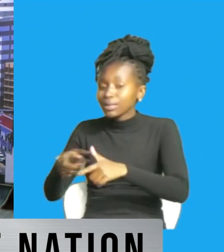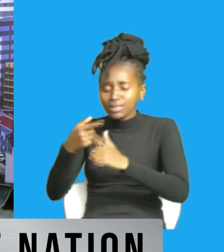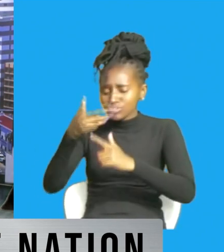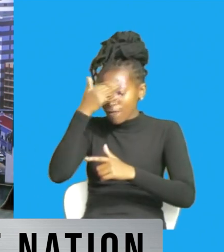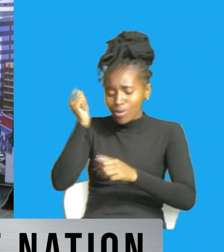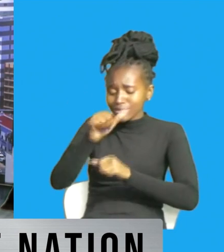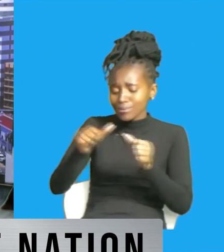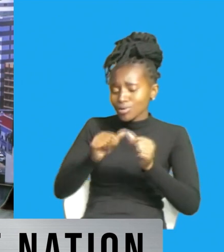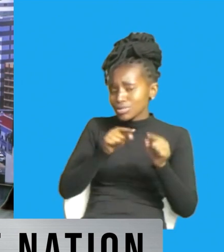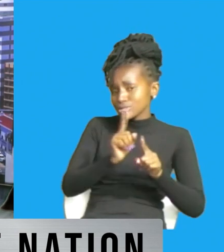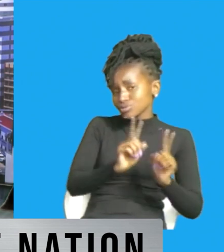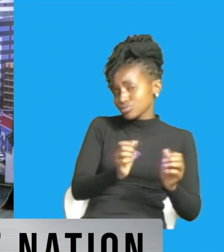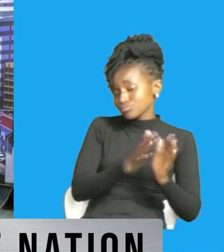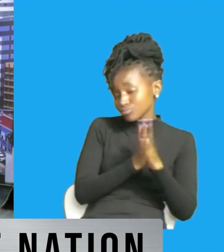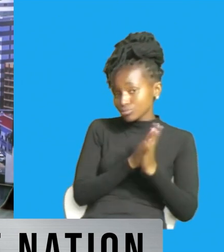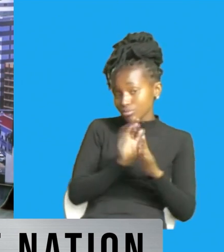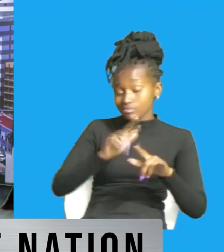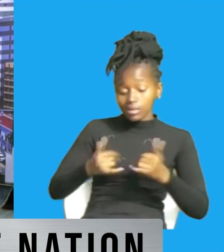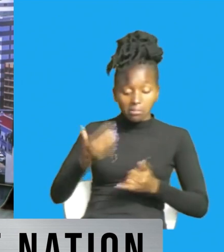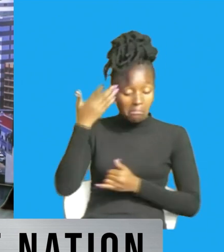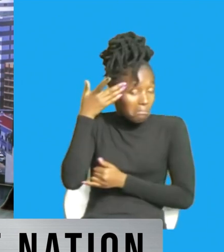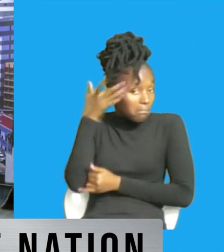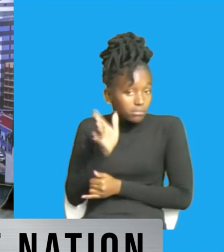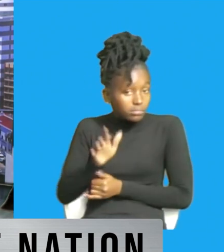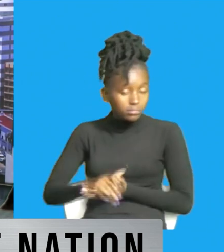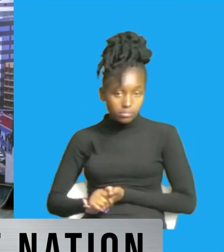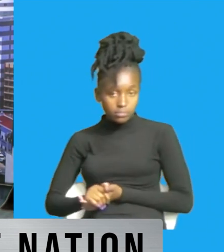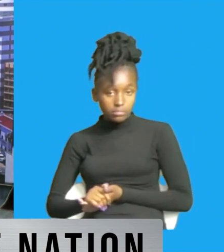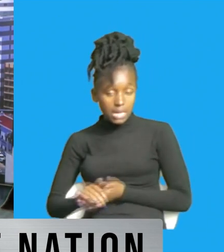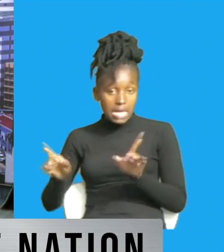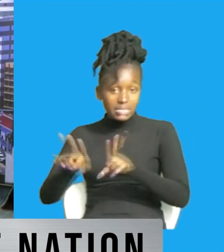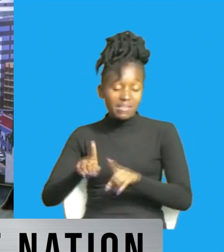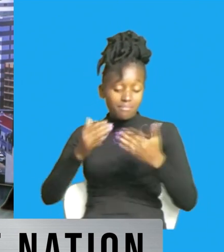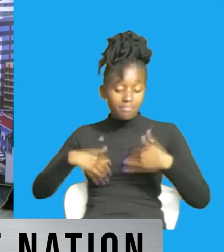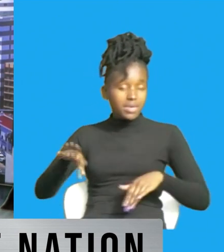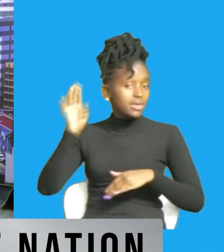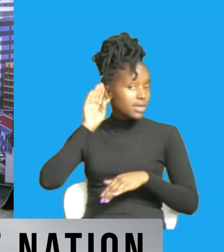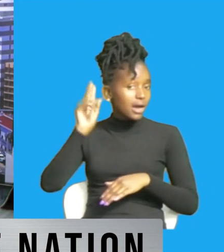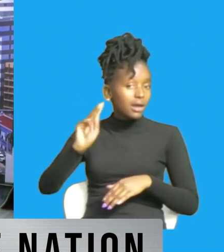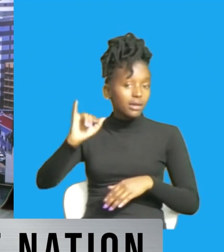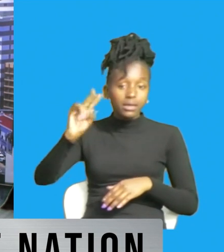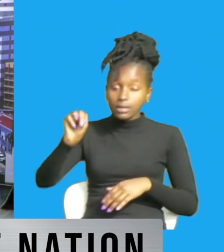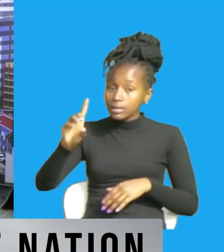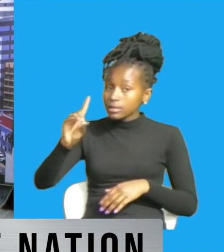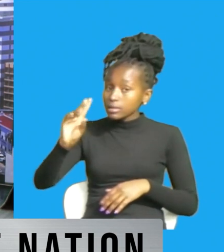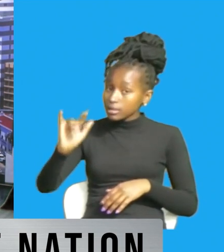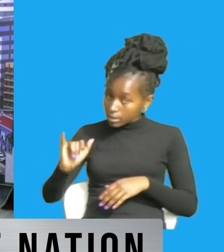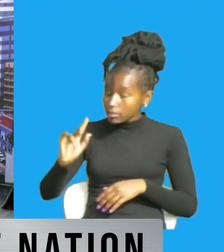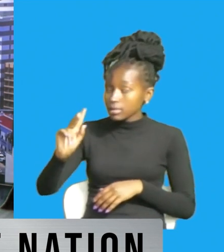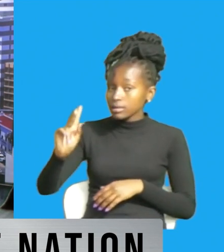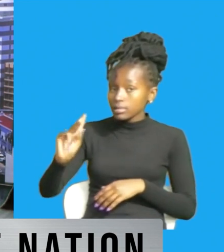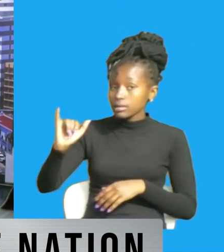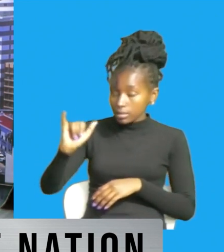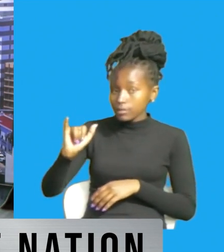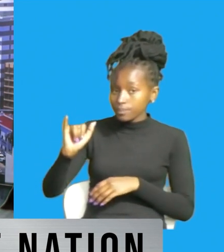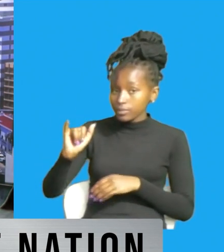But I think I didn't hear Kindiki's position in parliament, presentation